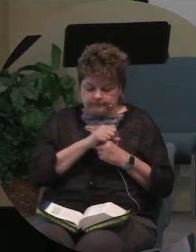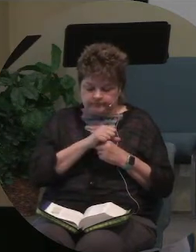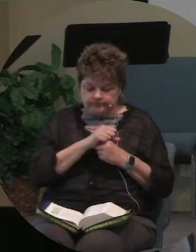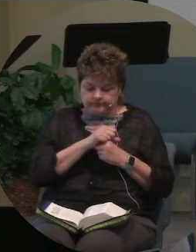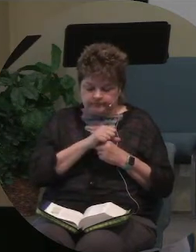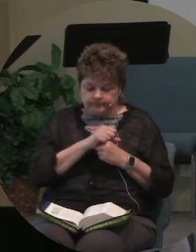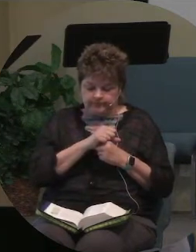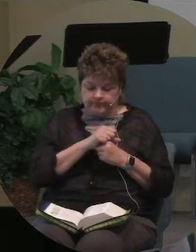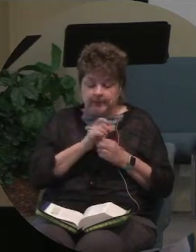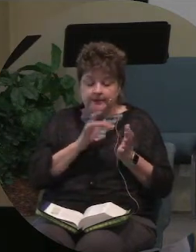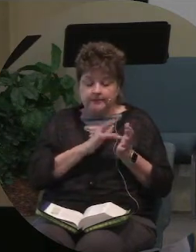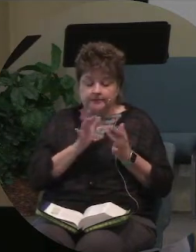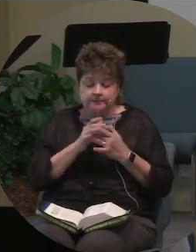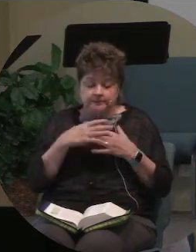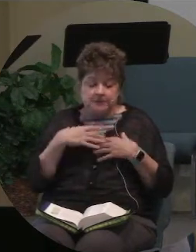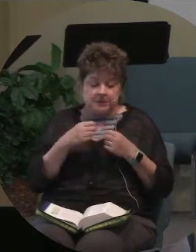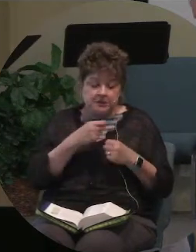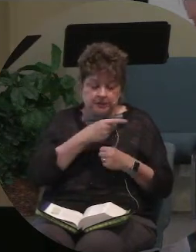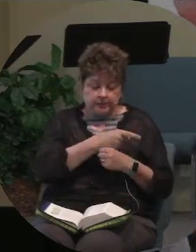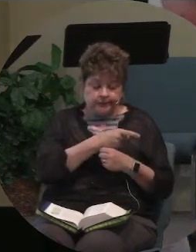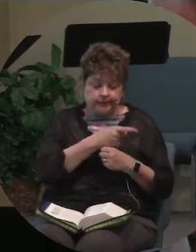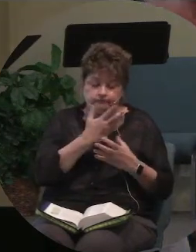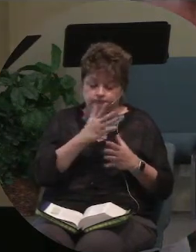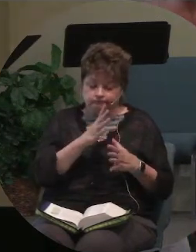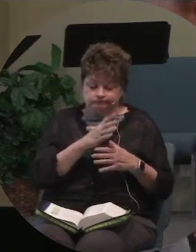And he healed her.